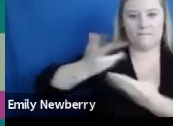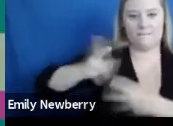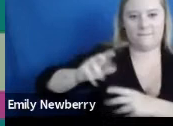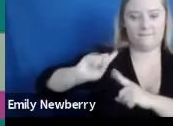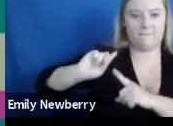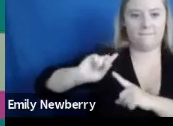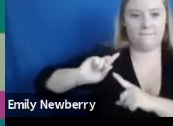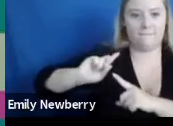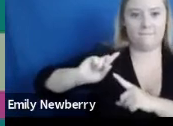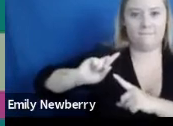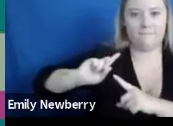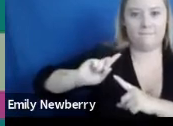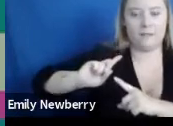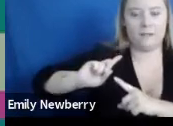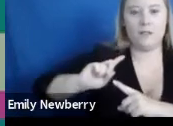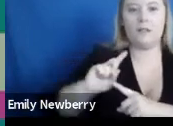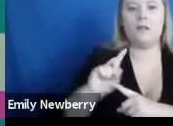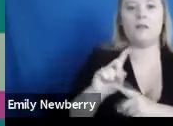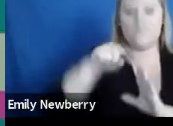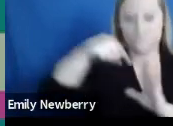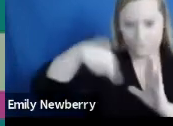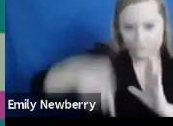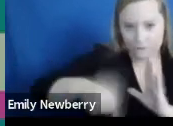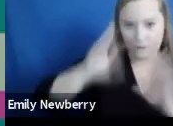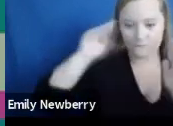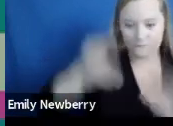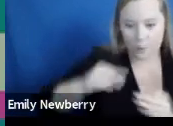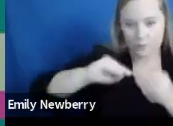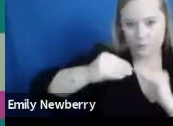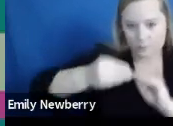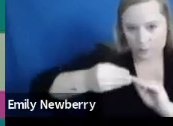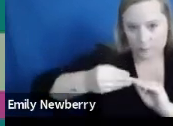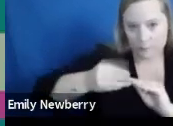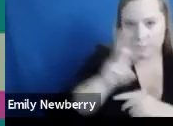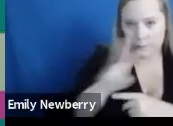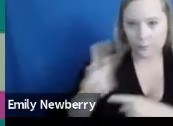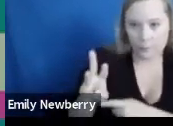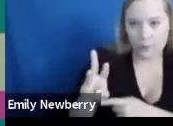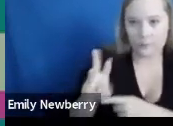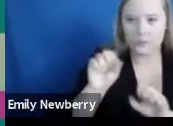using the Frac Focus data. It's a website that you can go look and